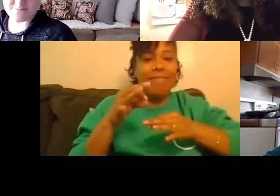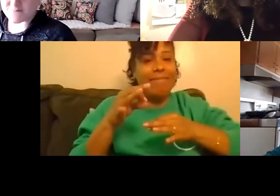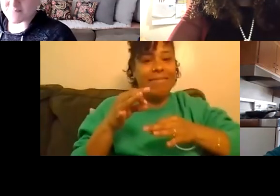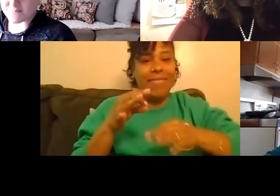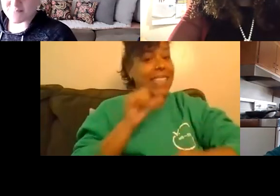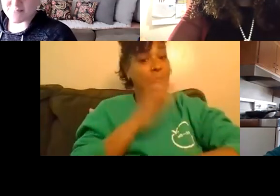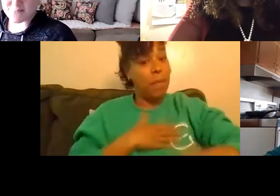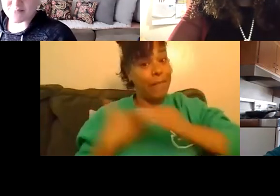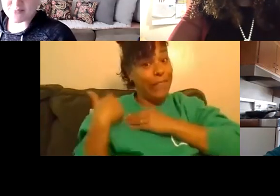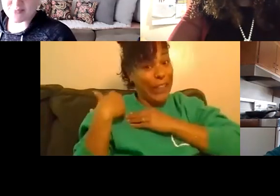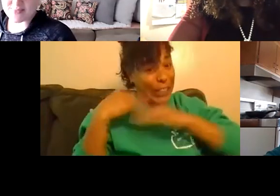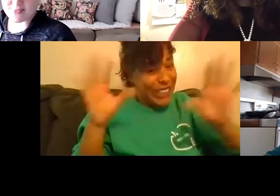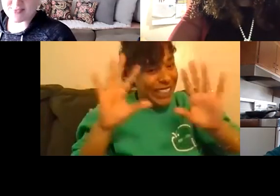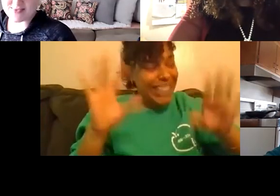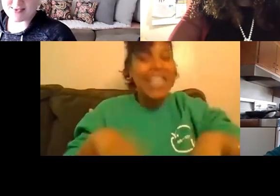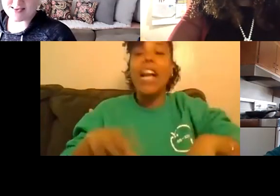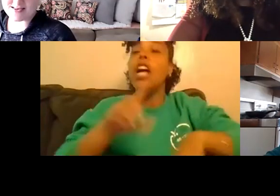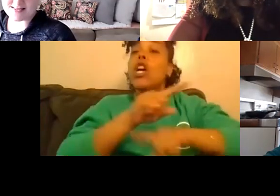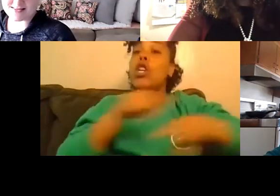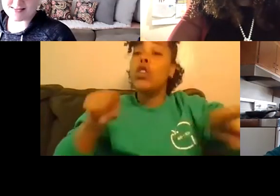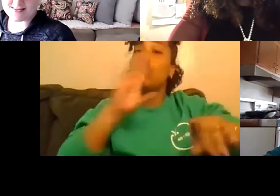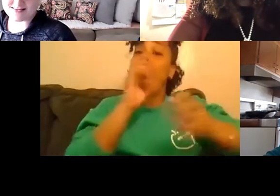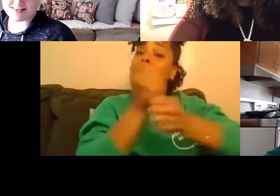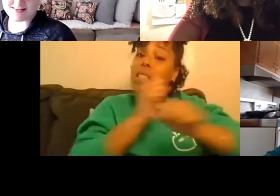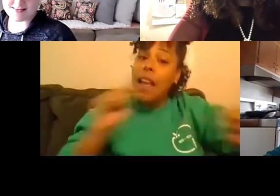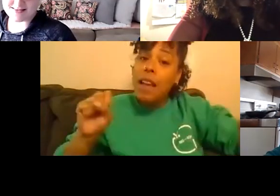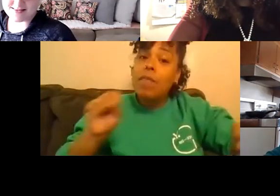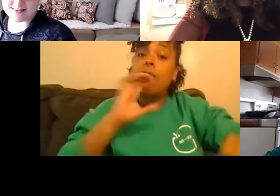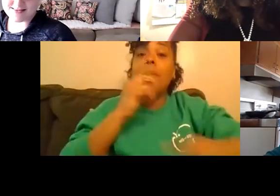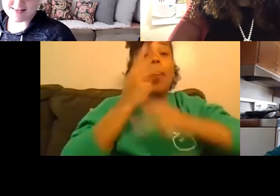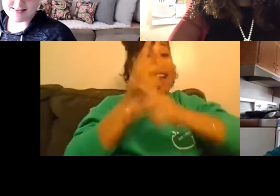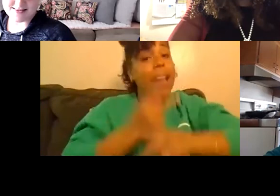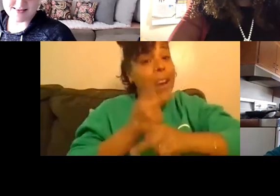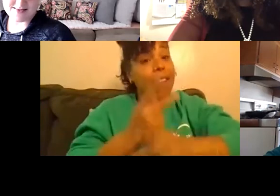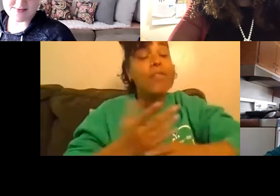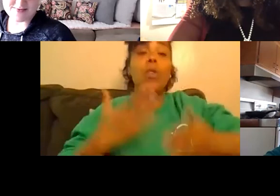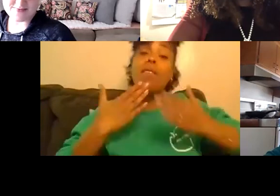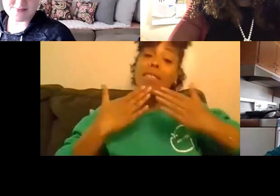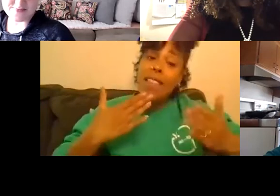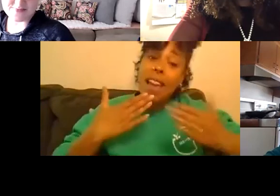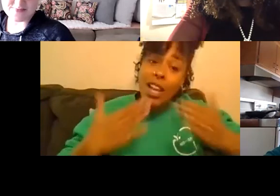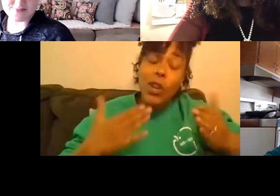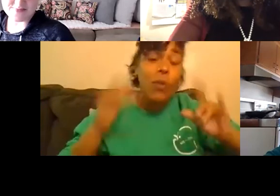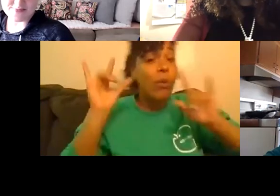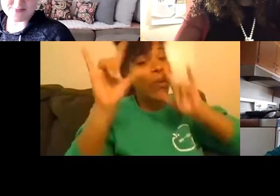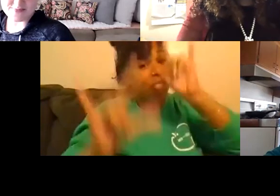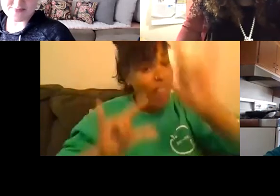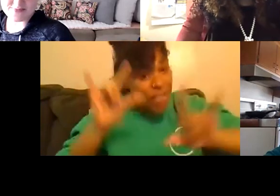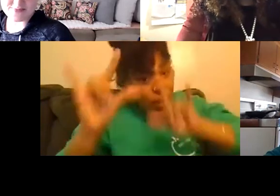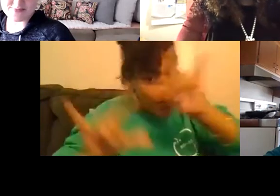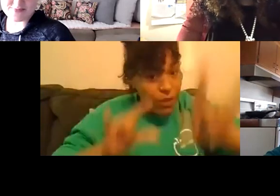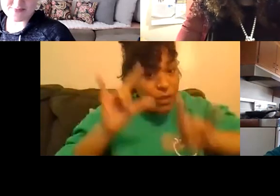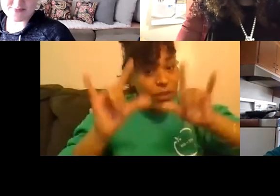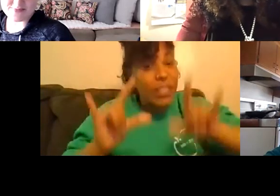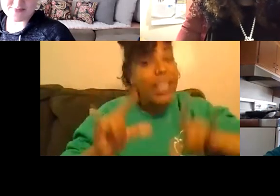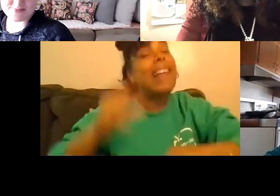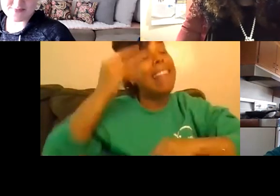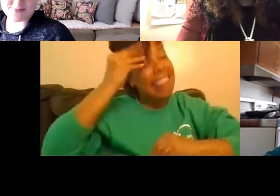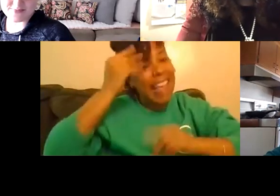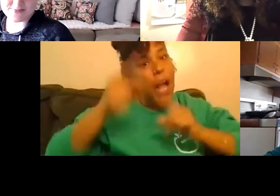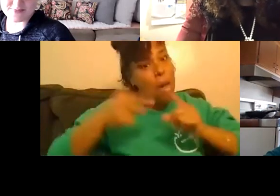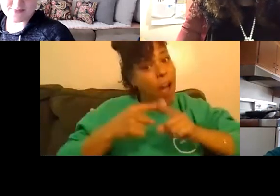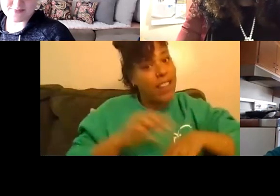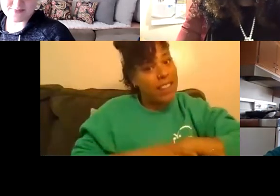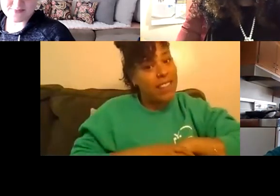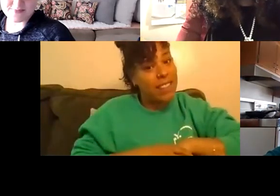careful. Thank you for having us once again. We love you all. Think about it.